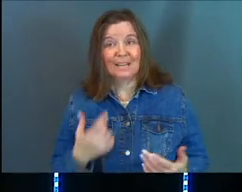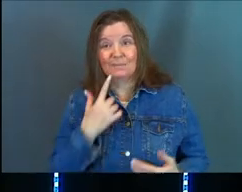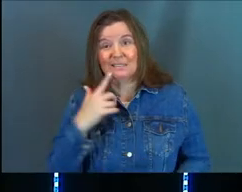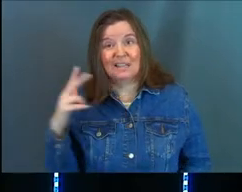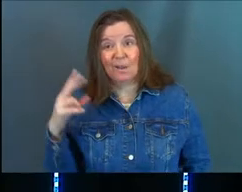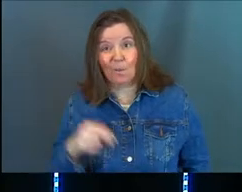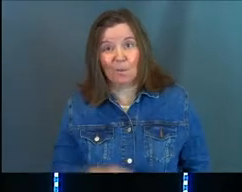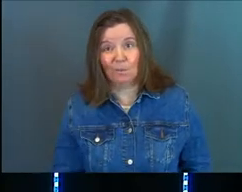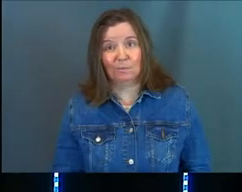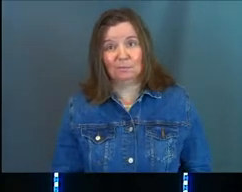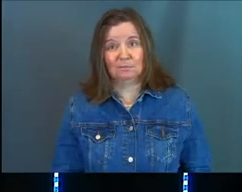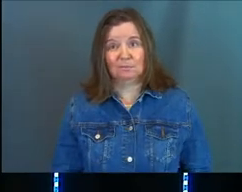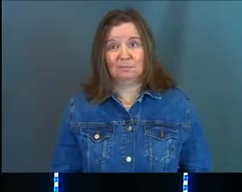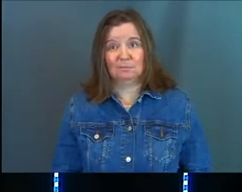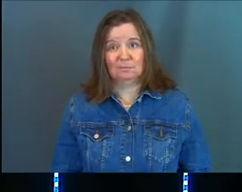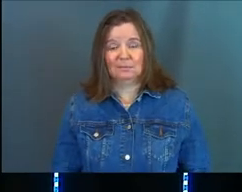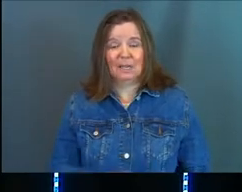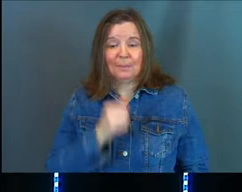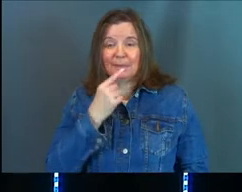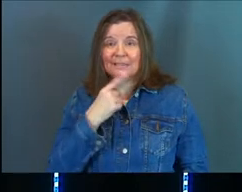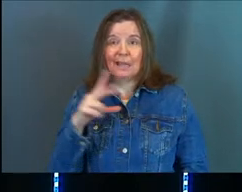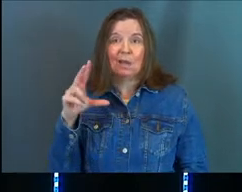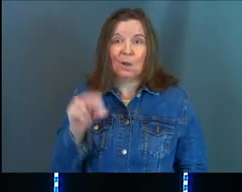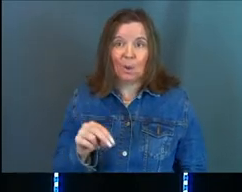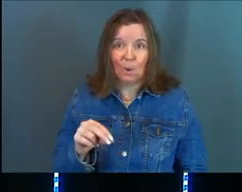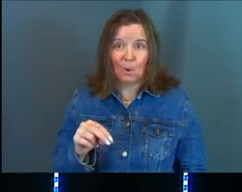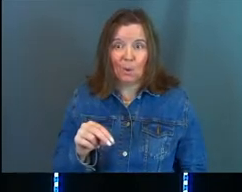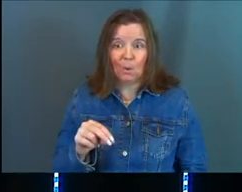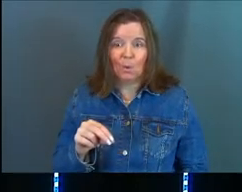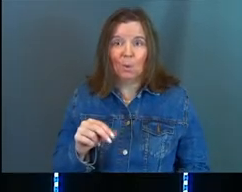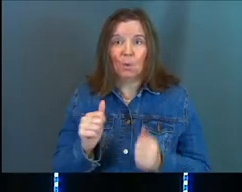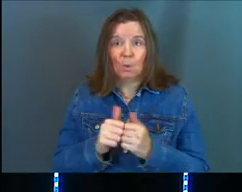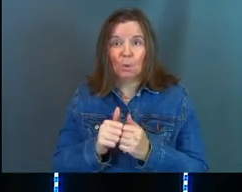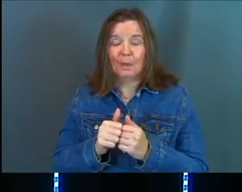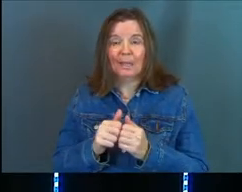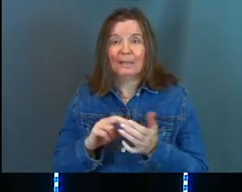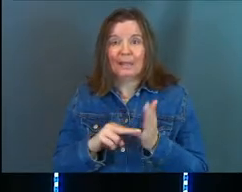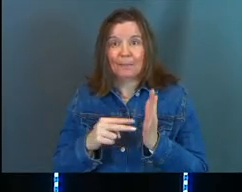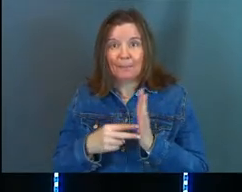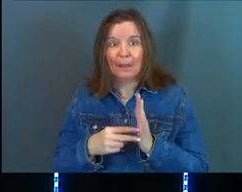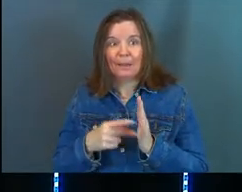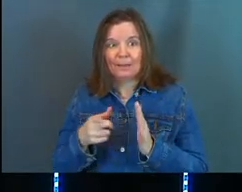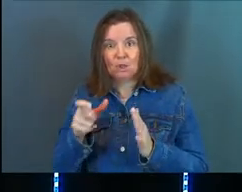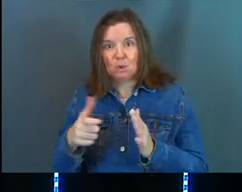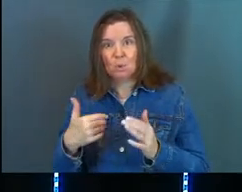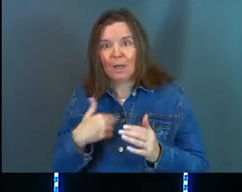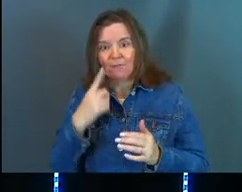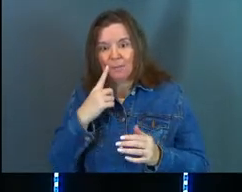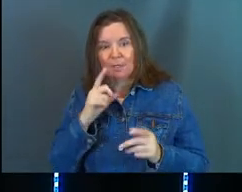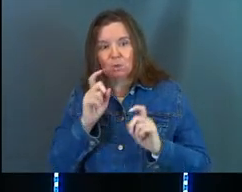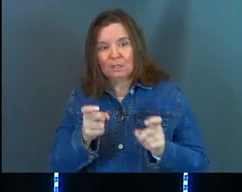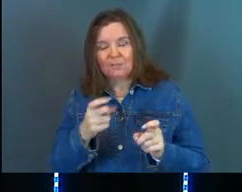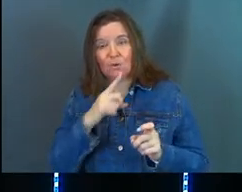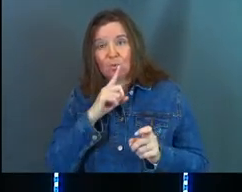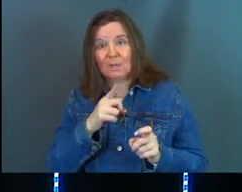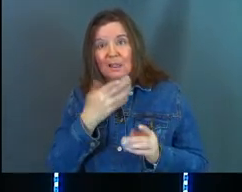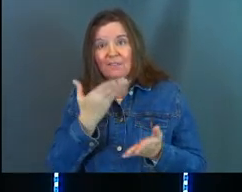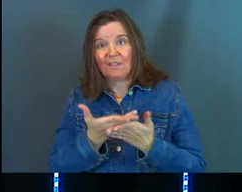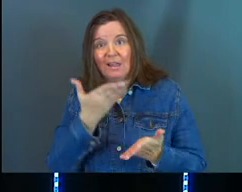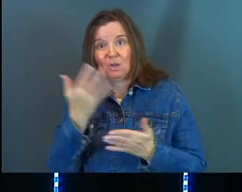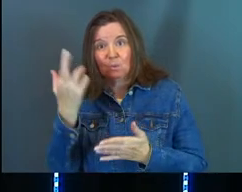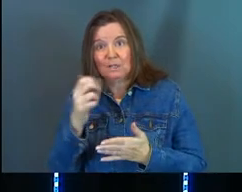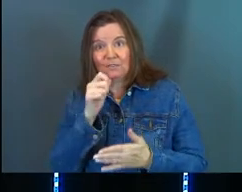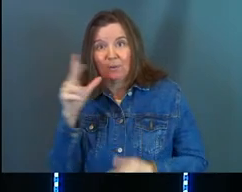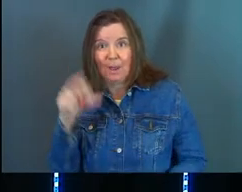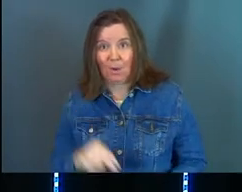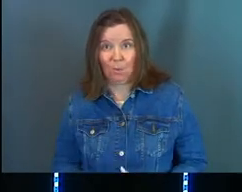Just going to say no. I'm not going to say no with the implied need that you have for me to give you a really valid reason